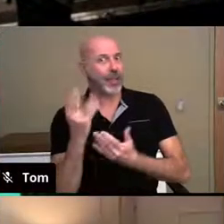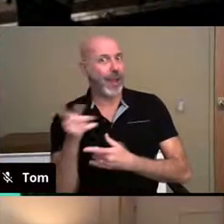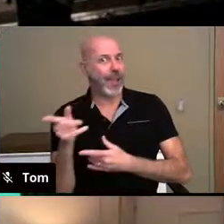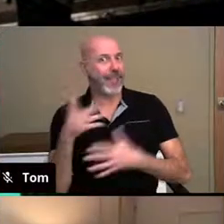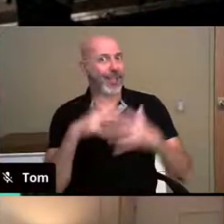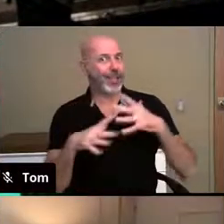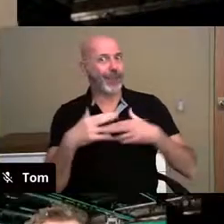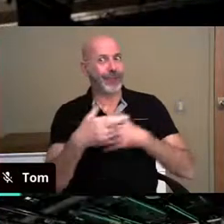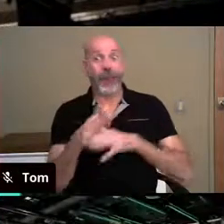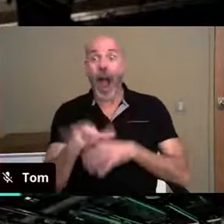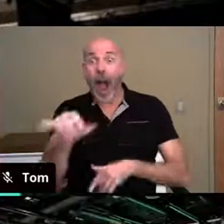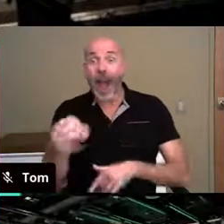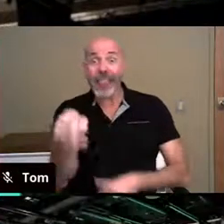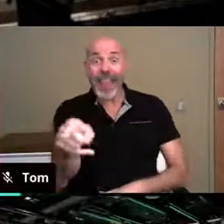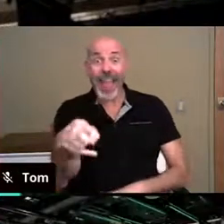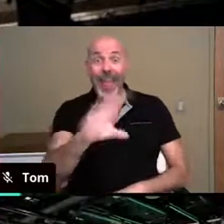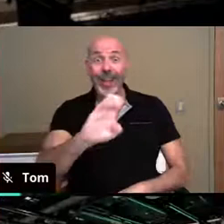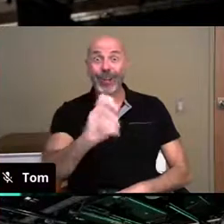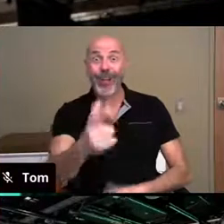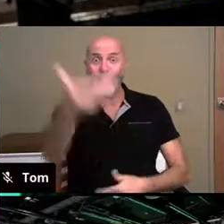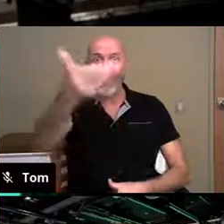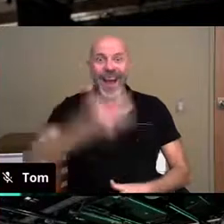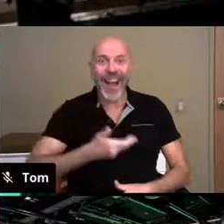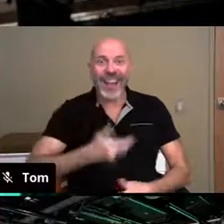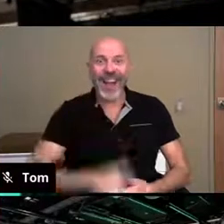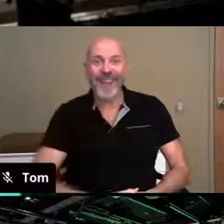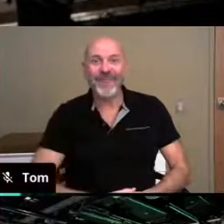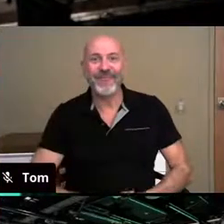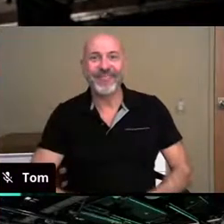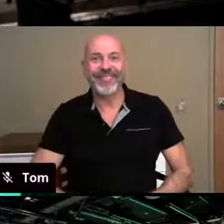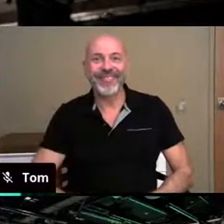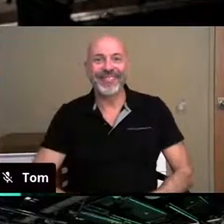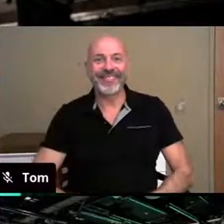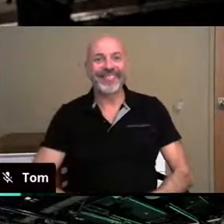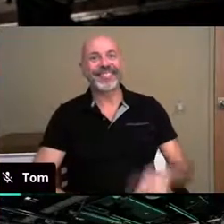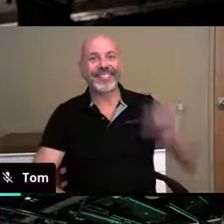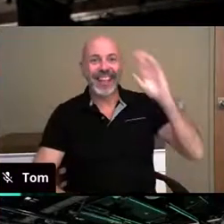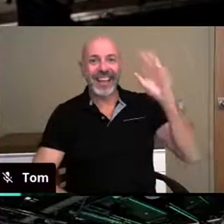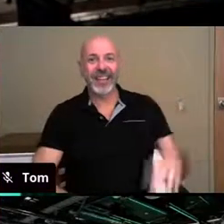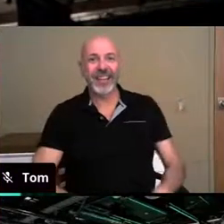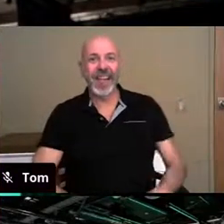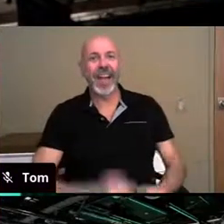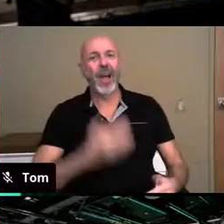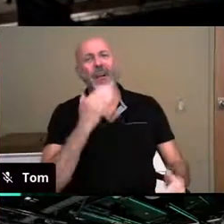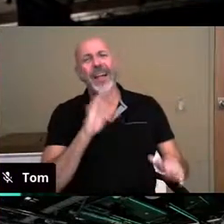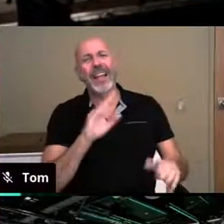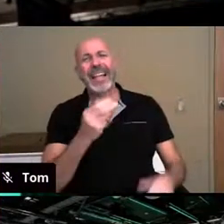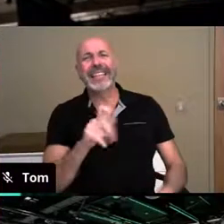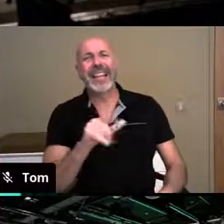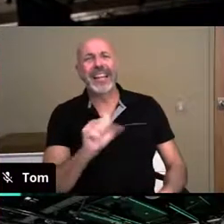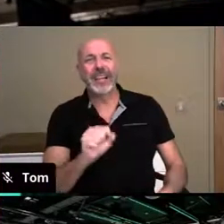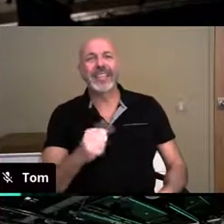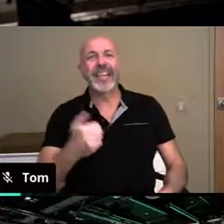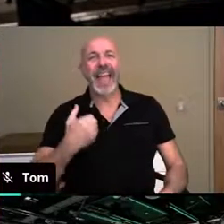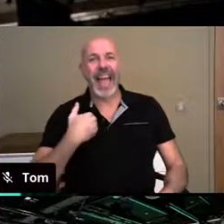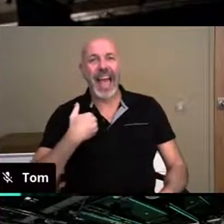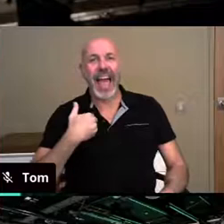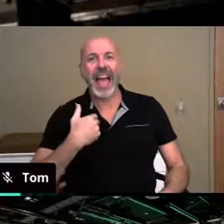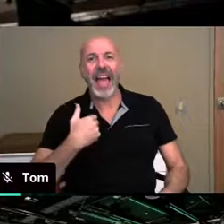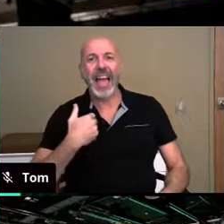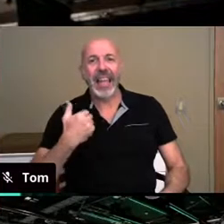room. Craig, there you are. Welcome to the show. Oh, Dad, I have done